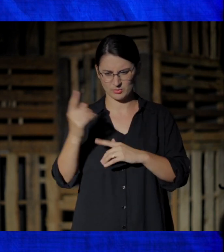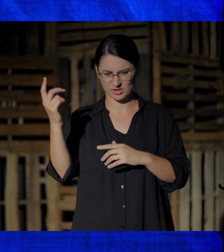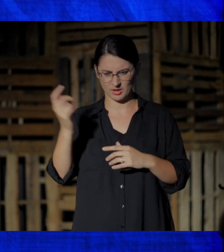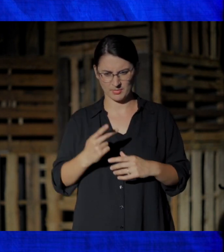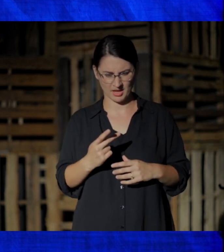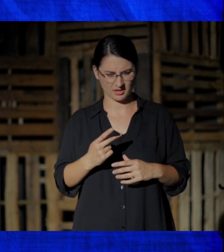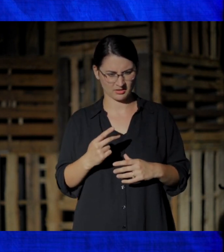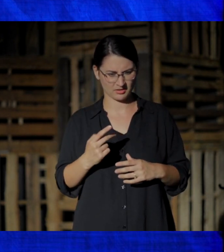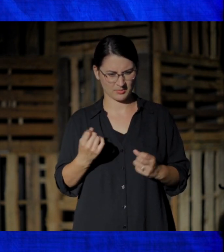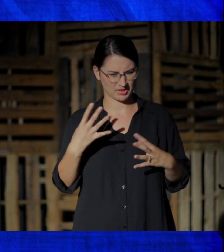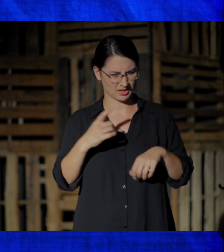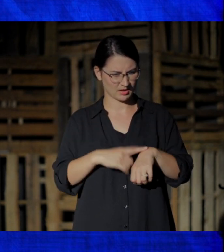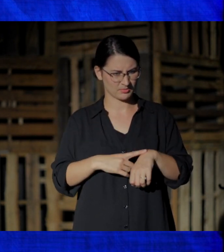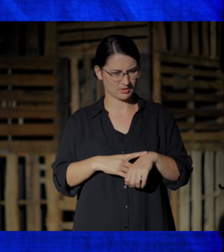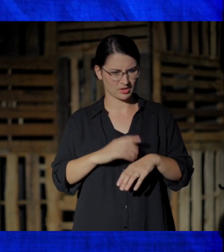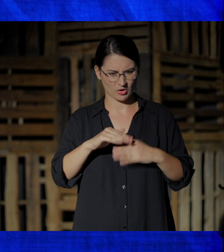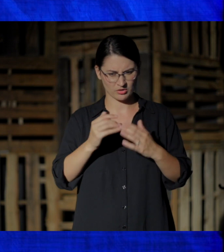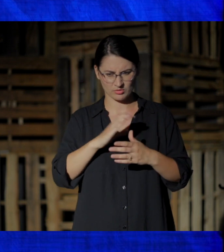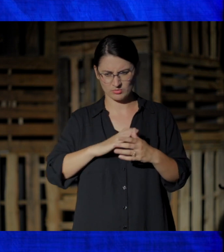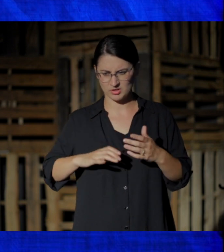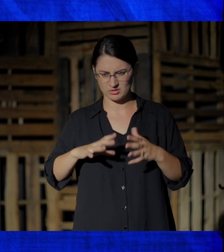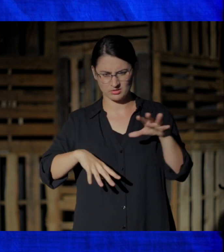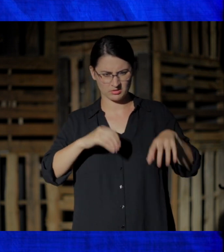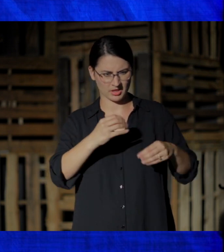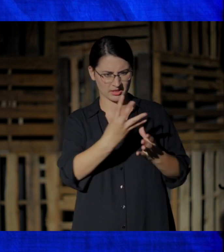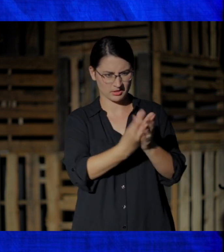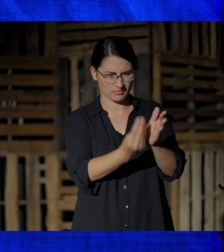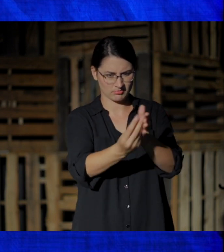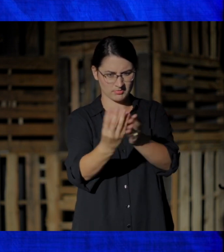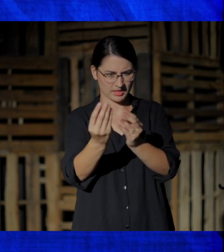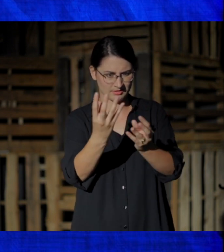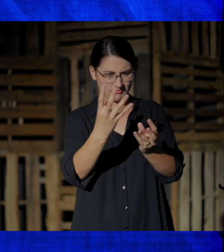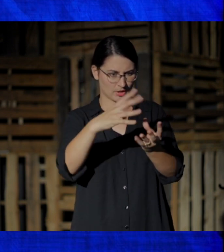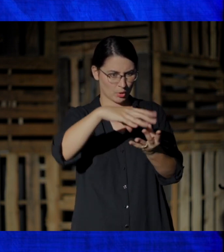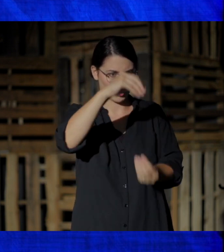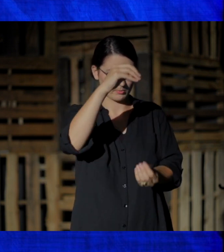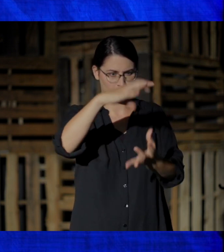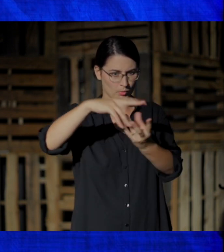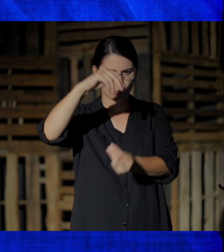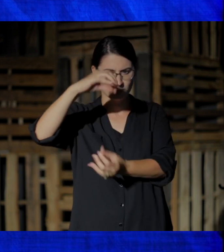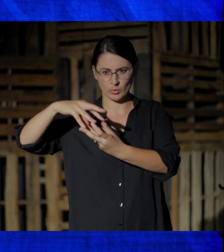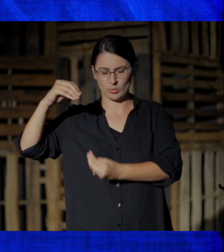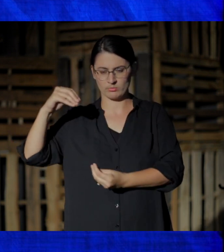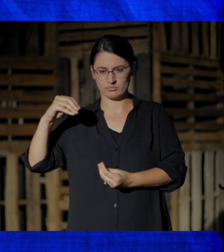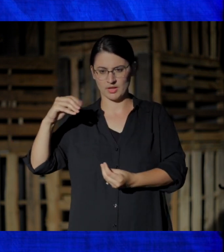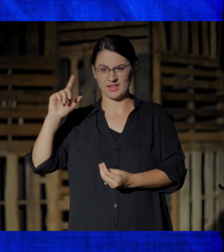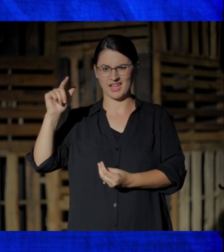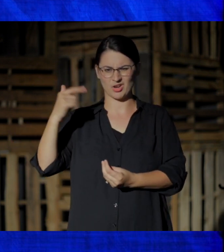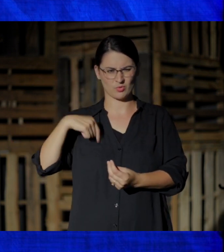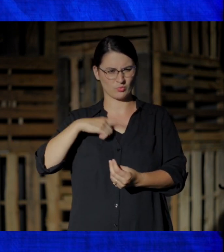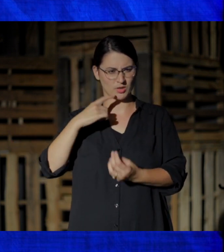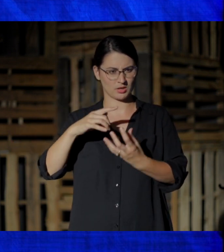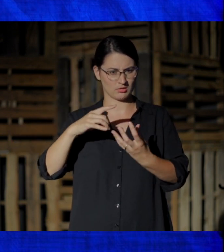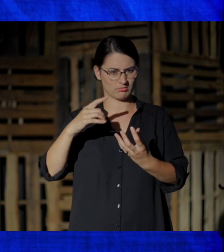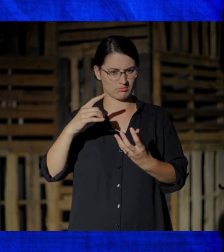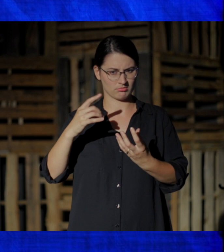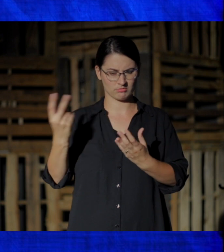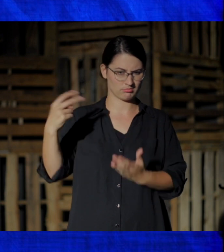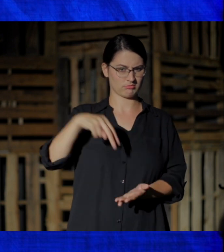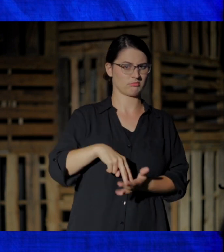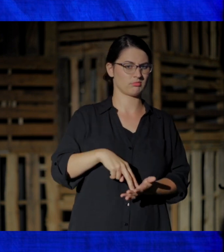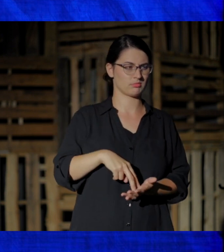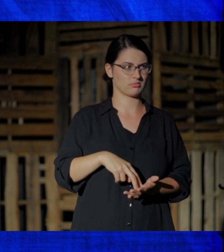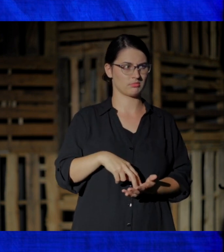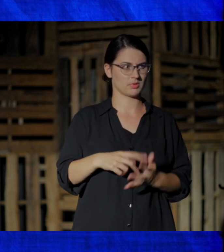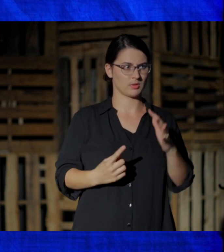going to disappear. And then he was going to come back later and we were all going to reappear. This is one of those passages that's ironically used